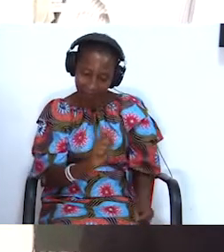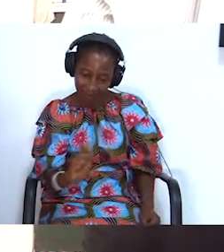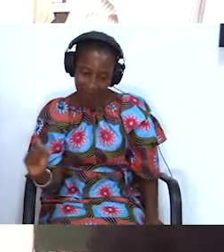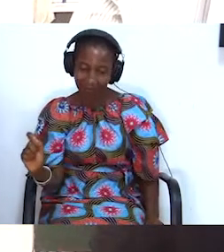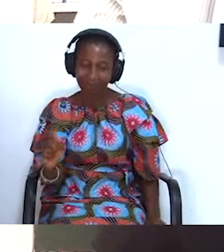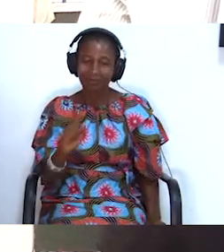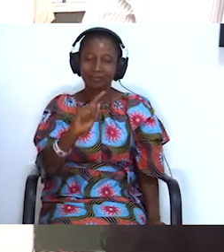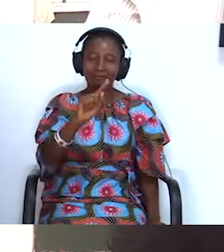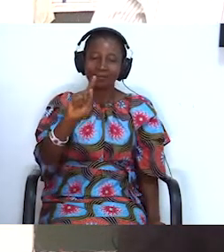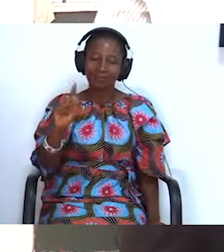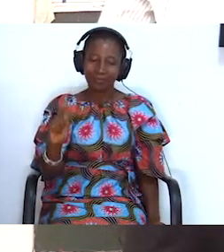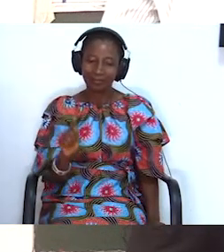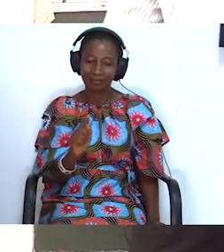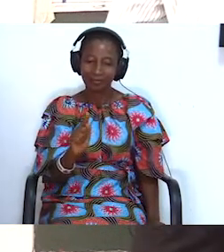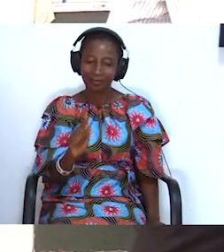Around,